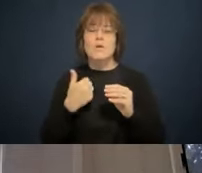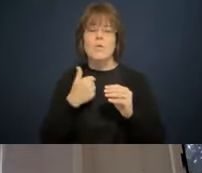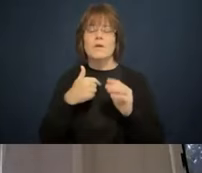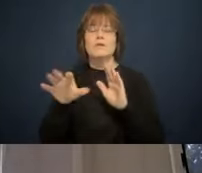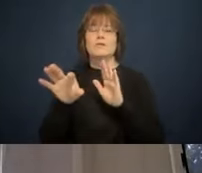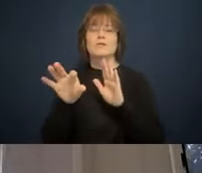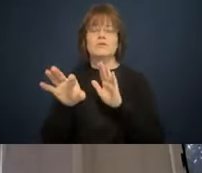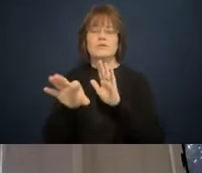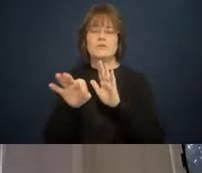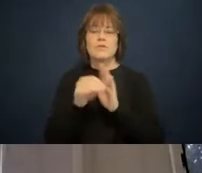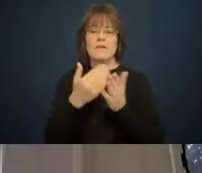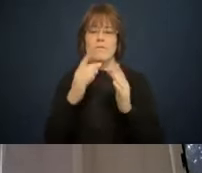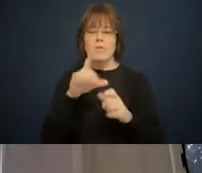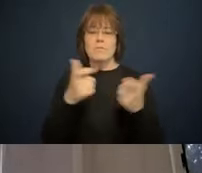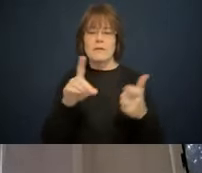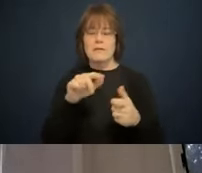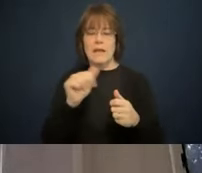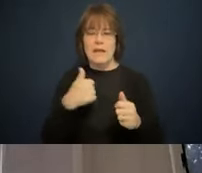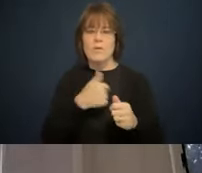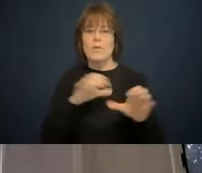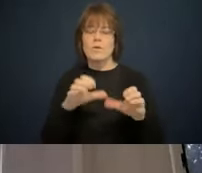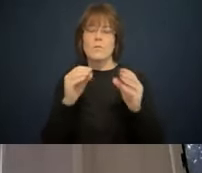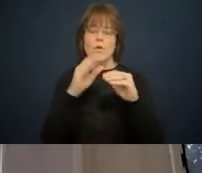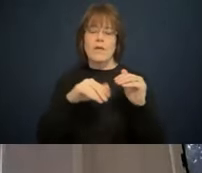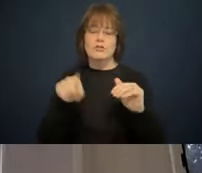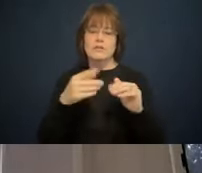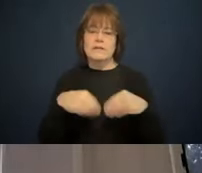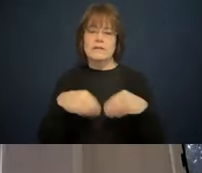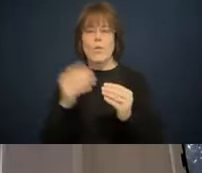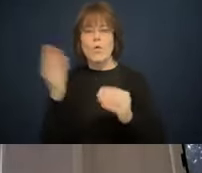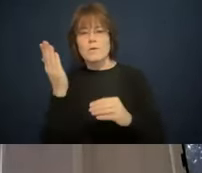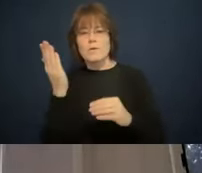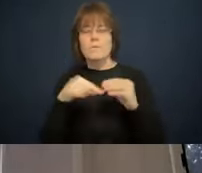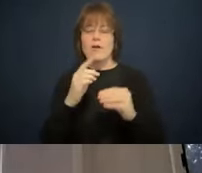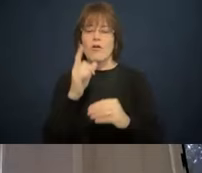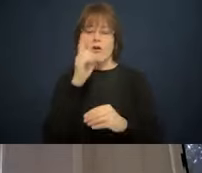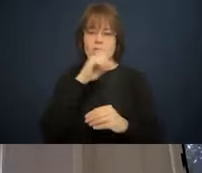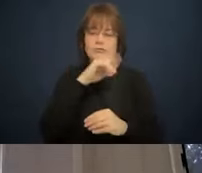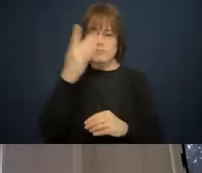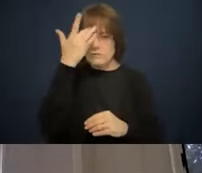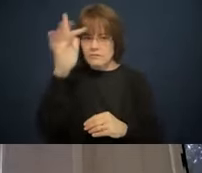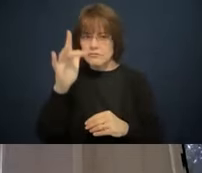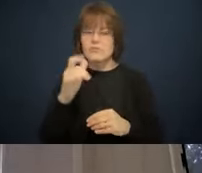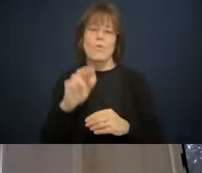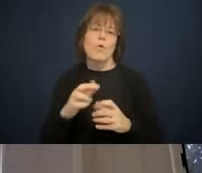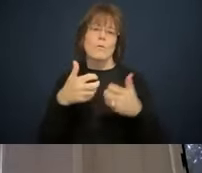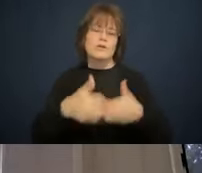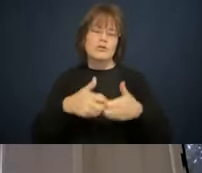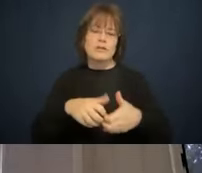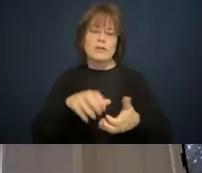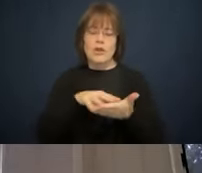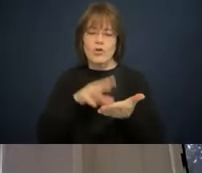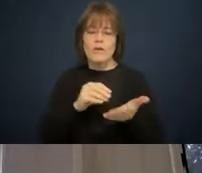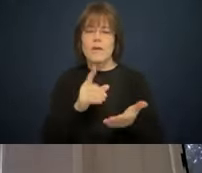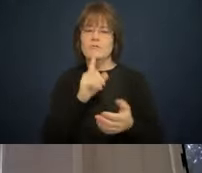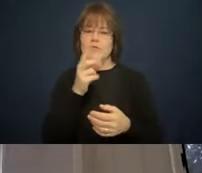data, we wanted to do something more than just give another set of presentations about artificial intelligence or machine learning. And I'm sure